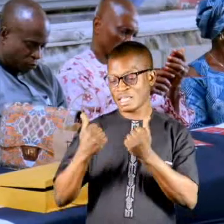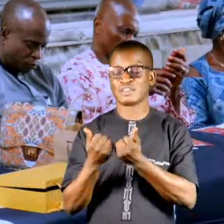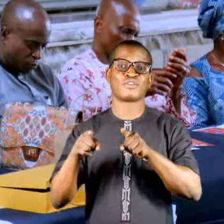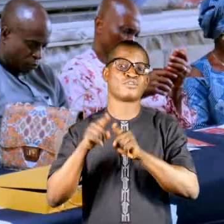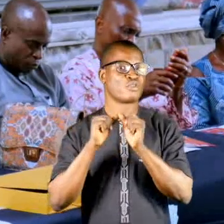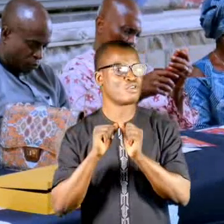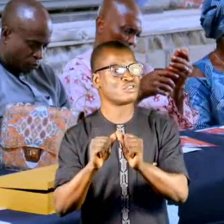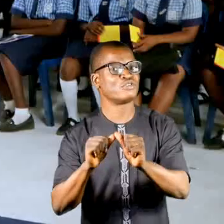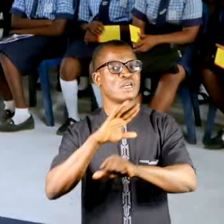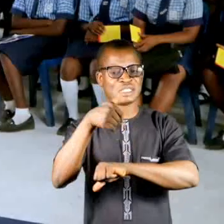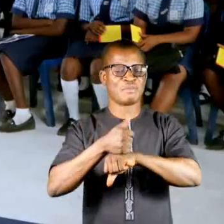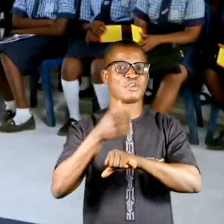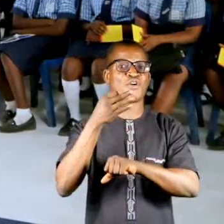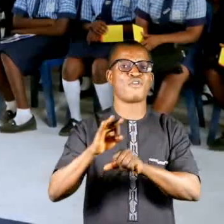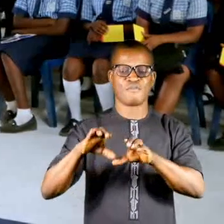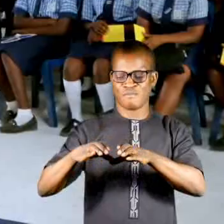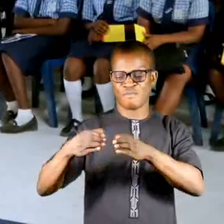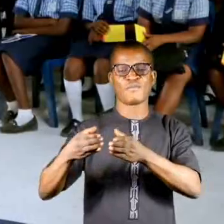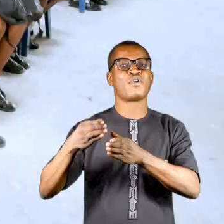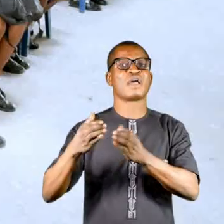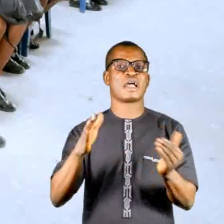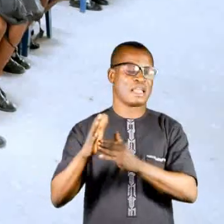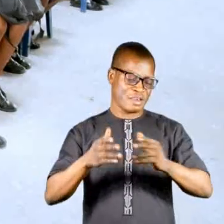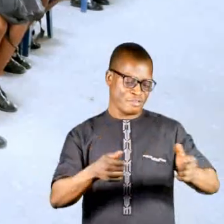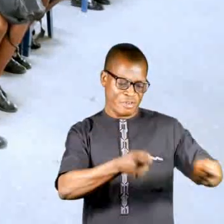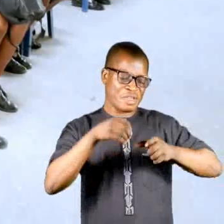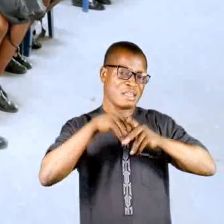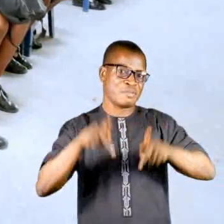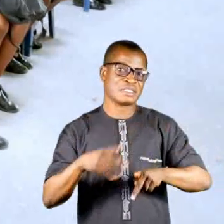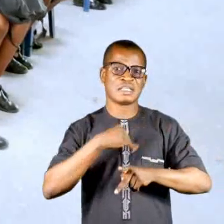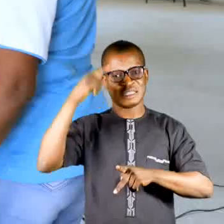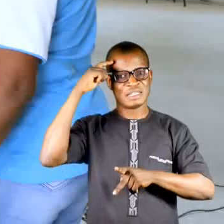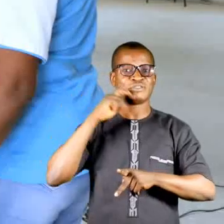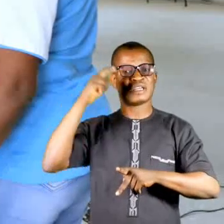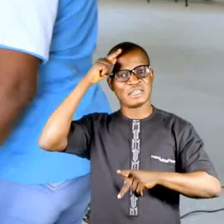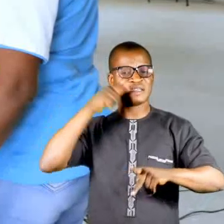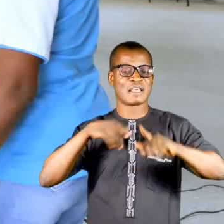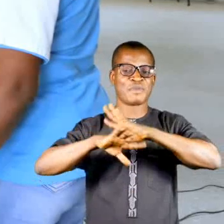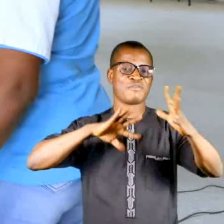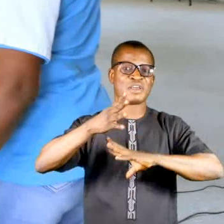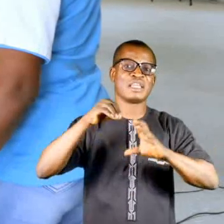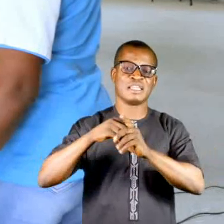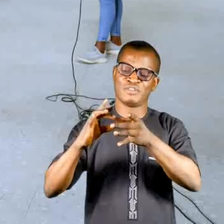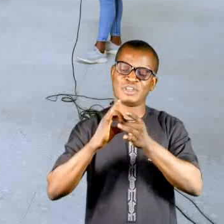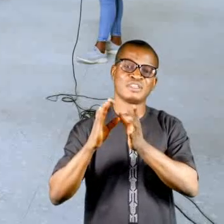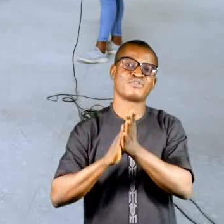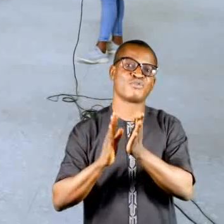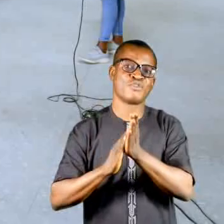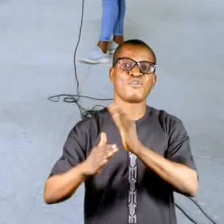The agency also continued its inauguration of vanguards against trafficking in persons and sexual and gender-based violence in Unity